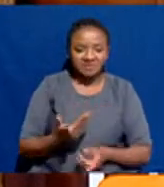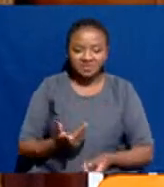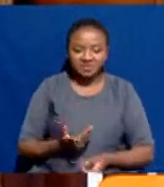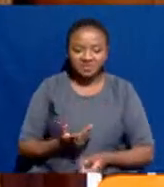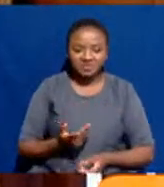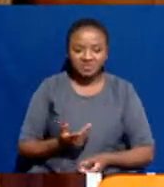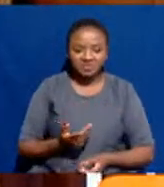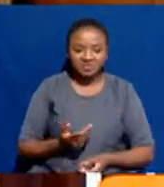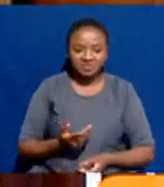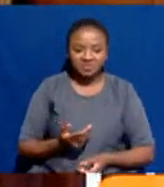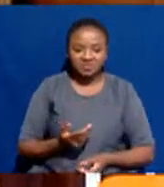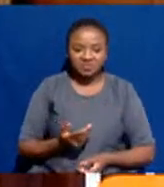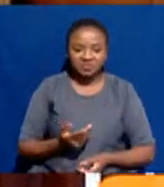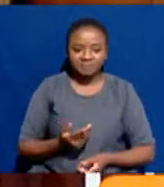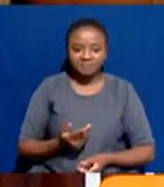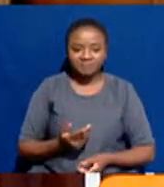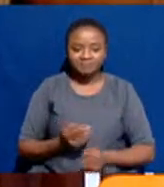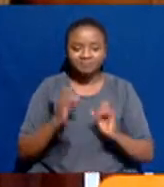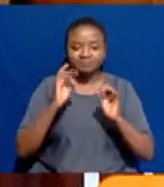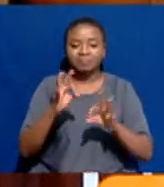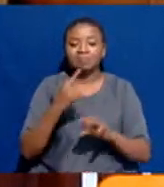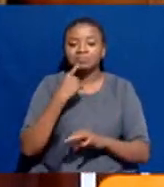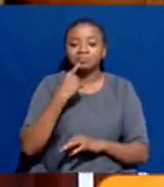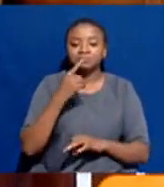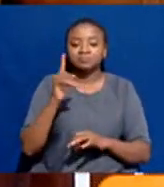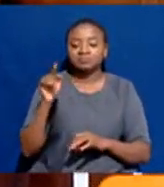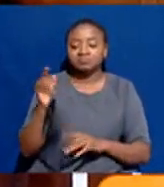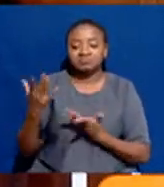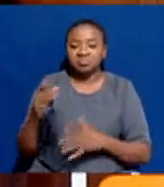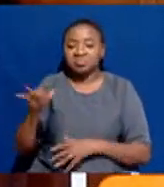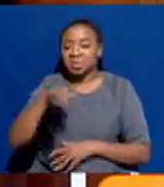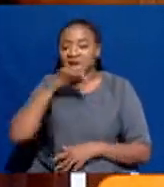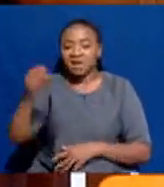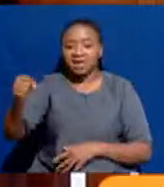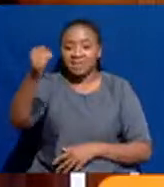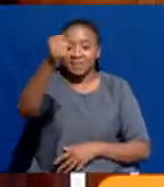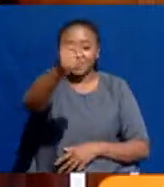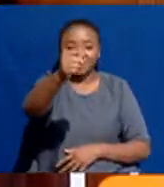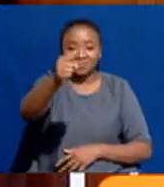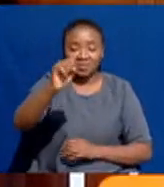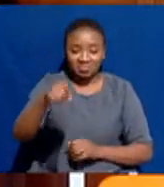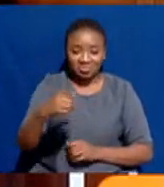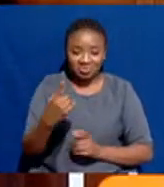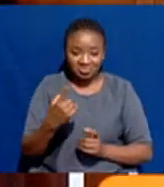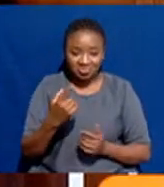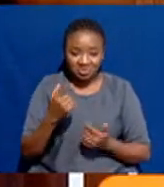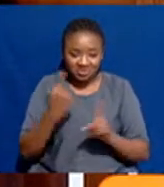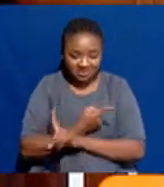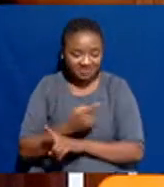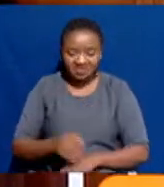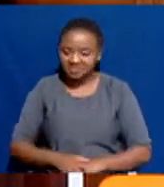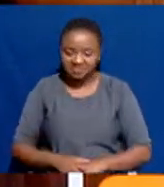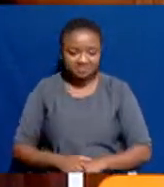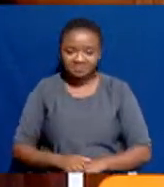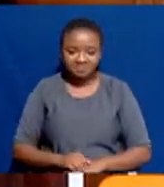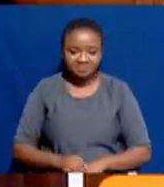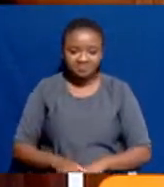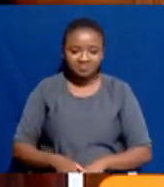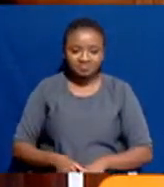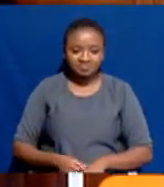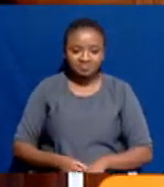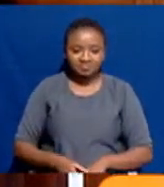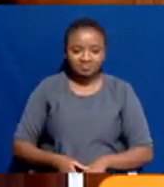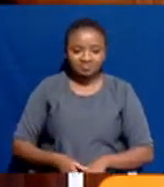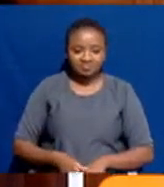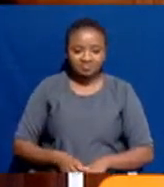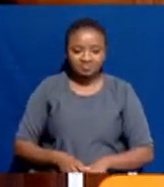Okay, the moment you say if Raila was the president, nothing would change. Okay, once you